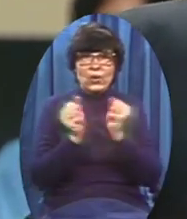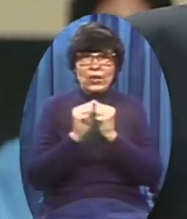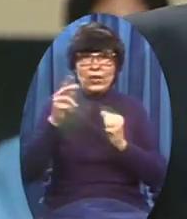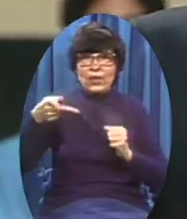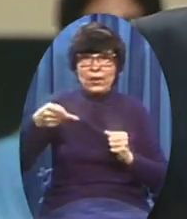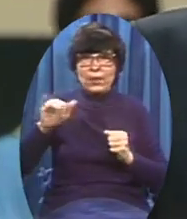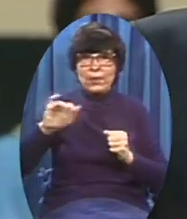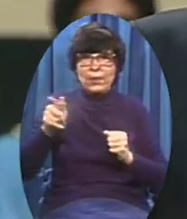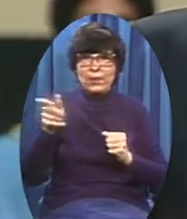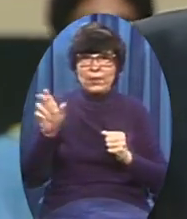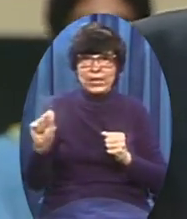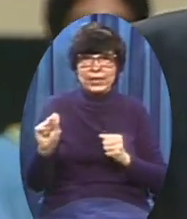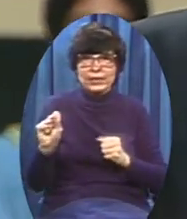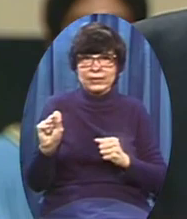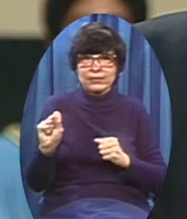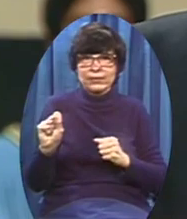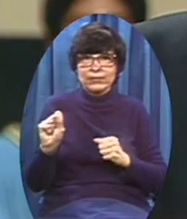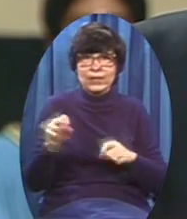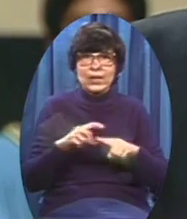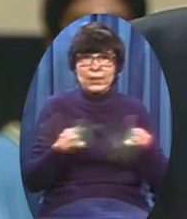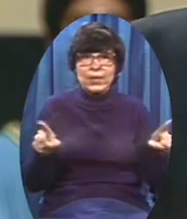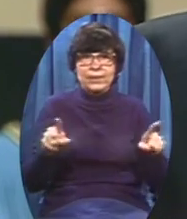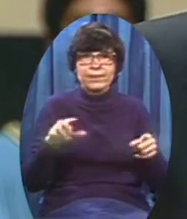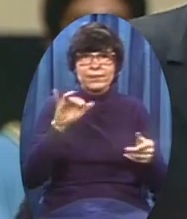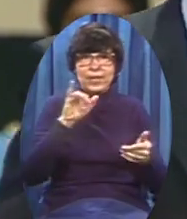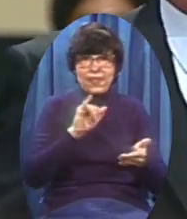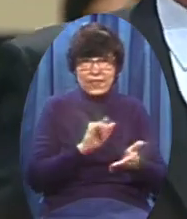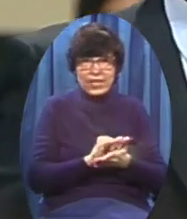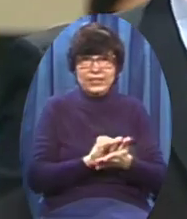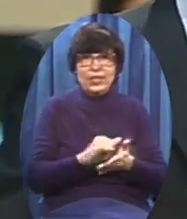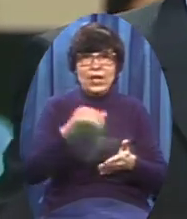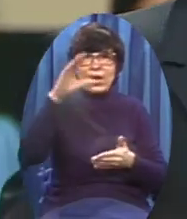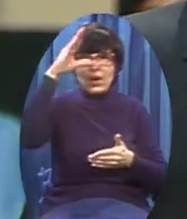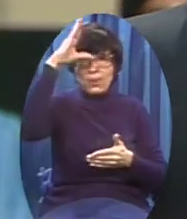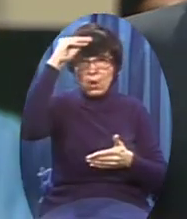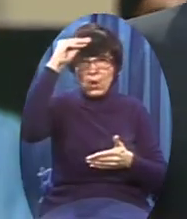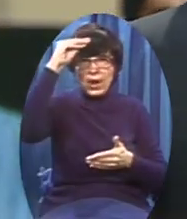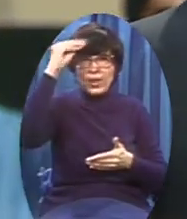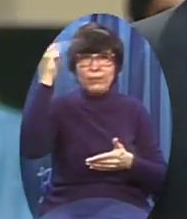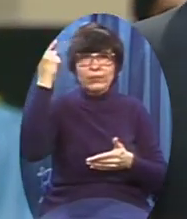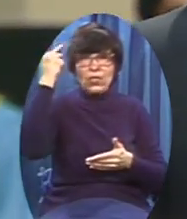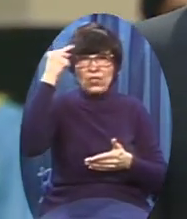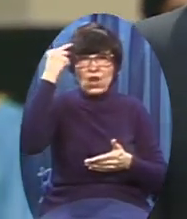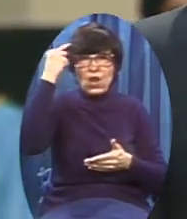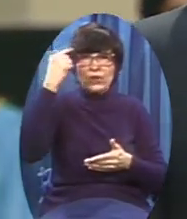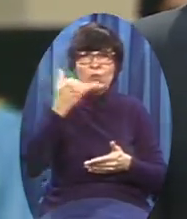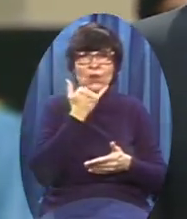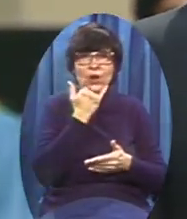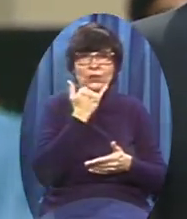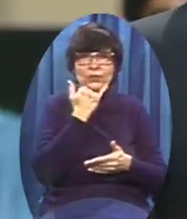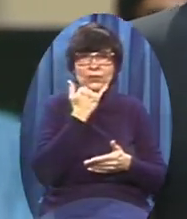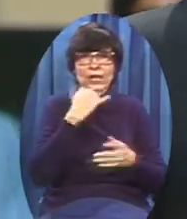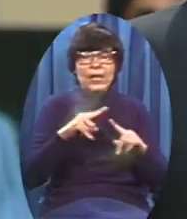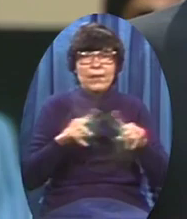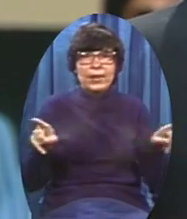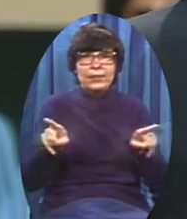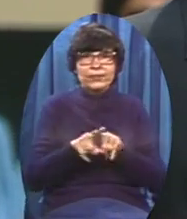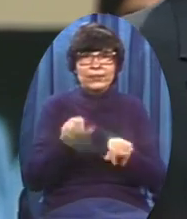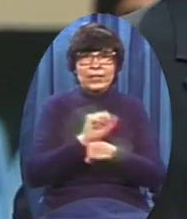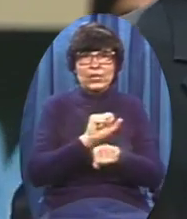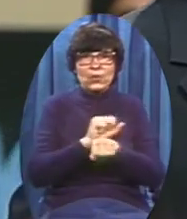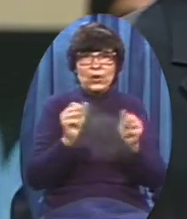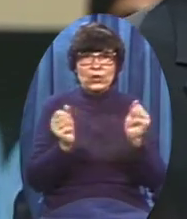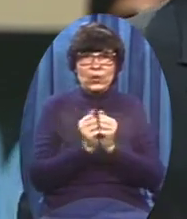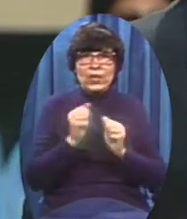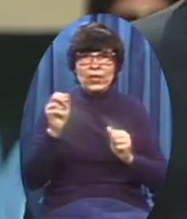But this boy thought wrong. But there in that hog pen, he began to think about his father. He began to think about his father's house.